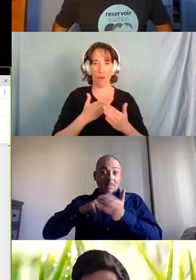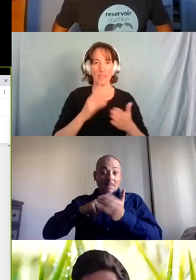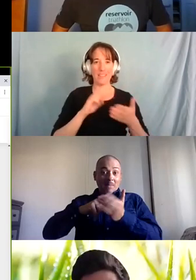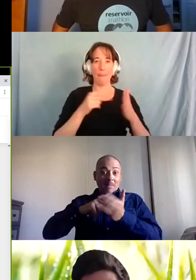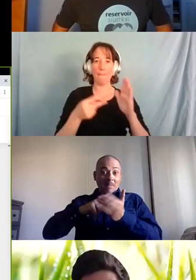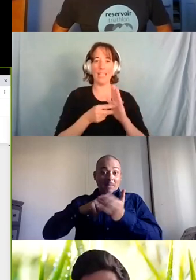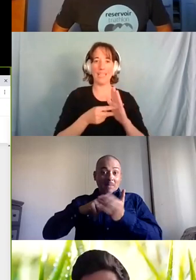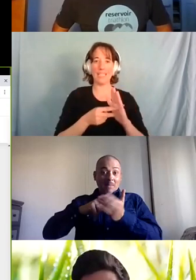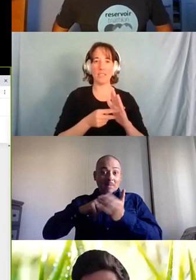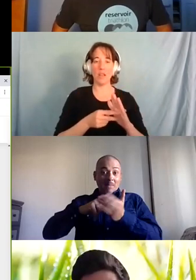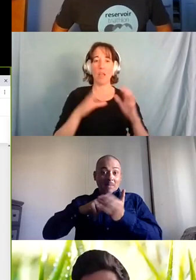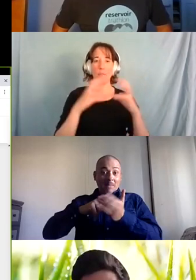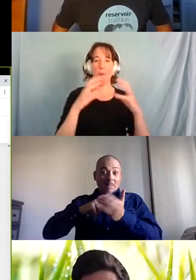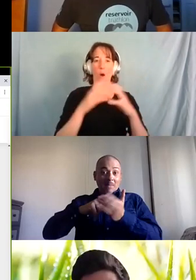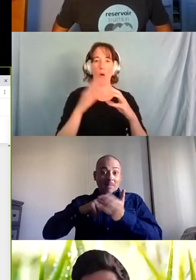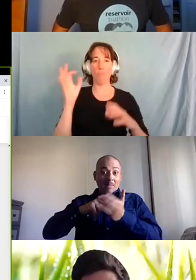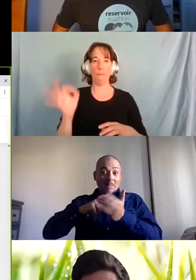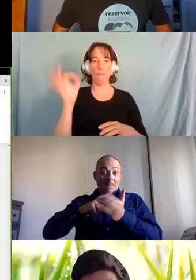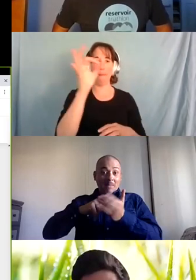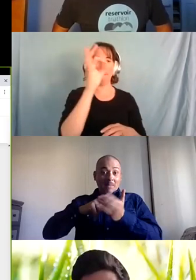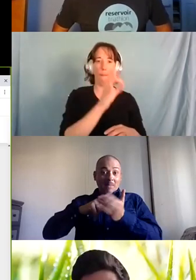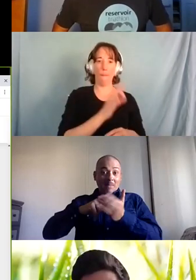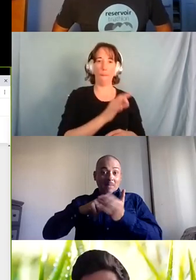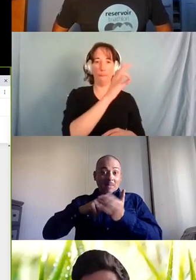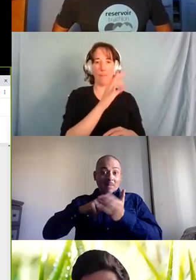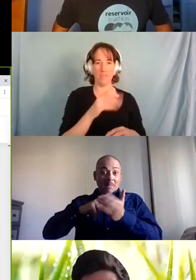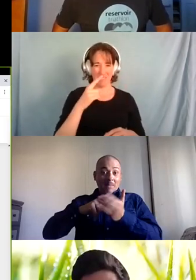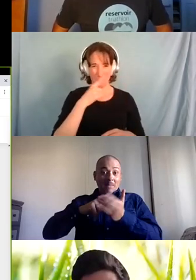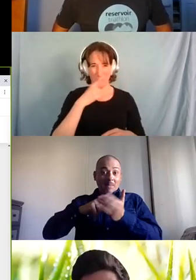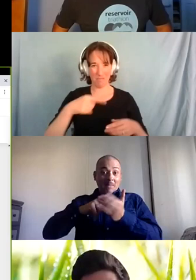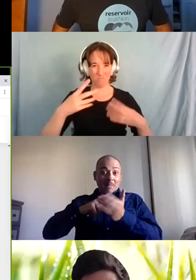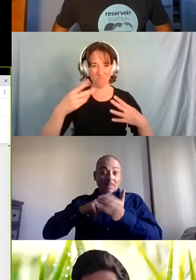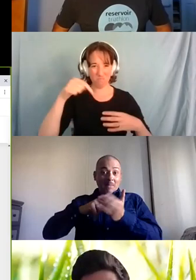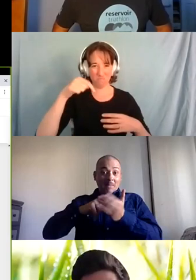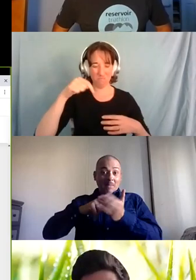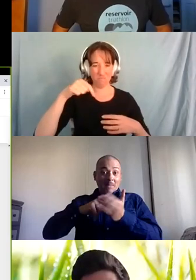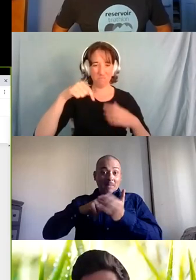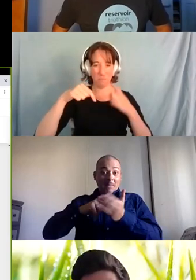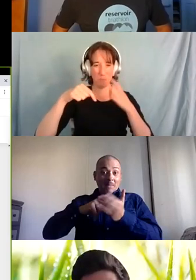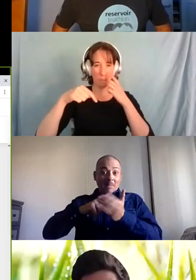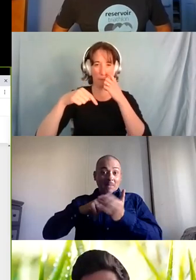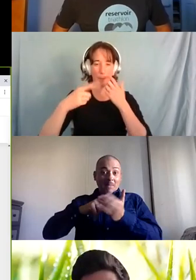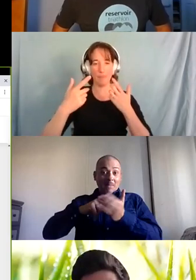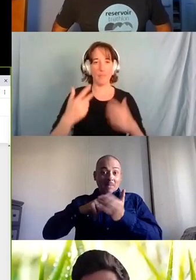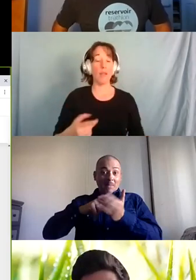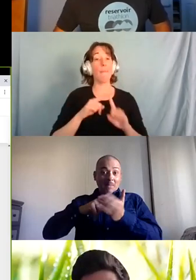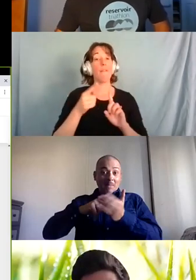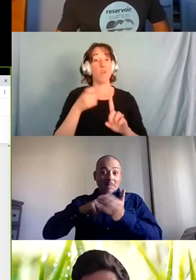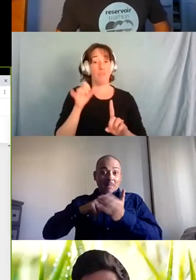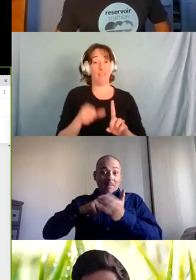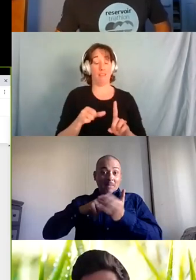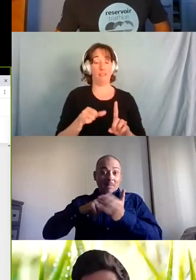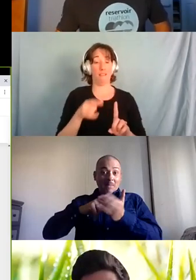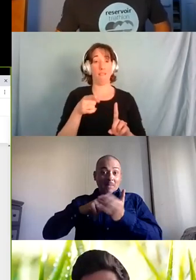If you could scroll back down, just for visual representation. But from there, you get the